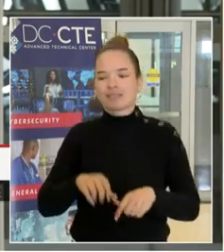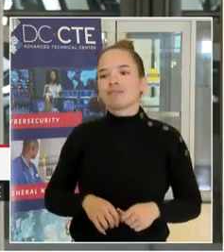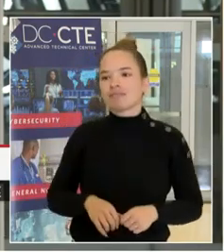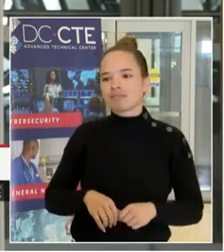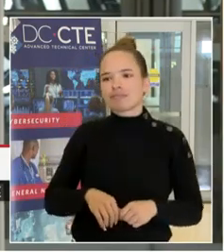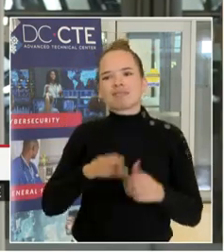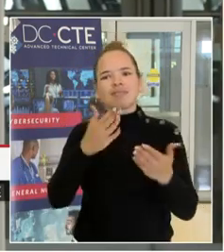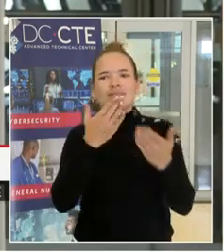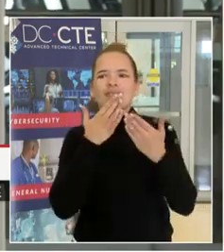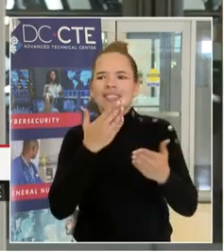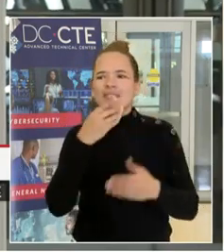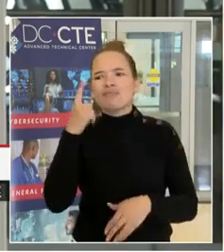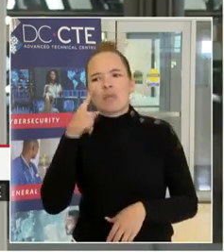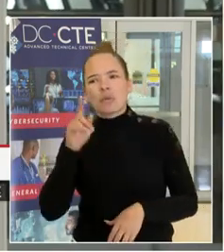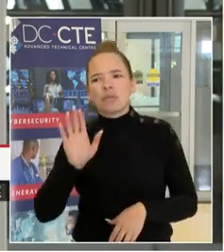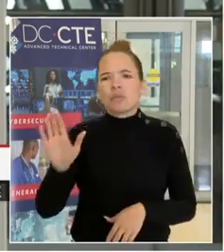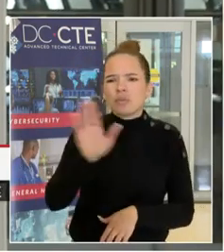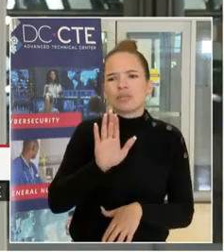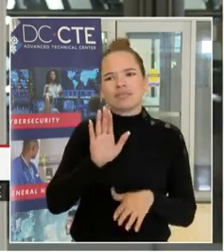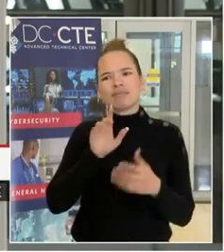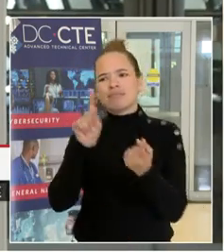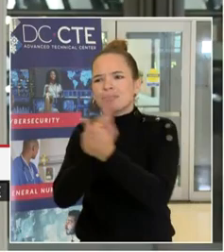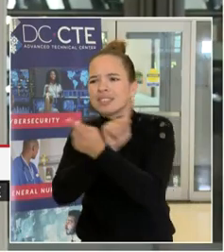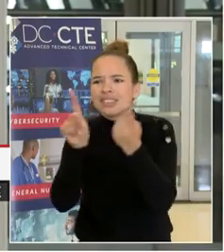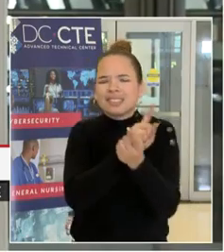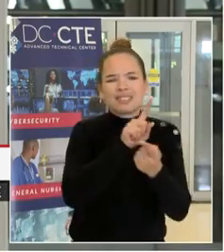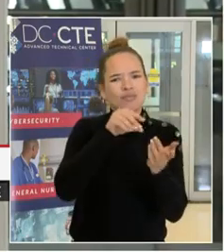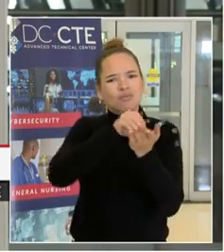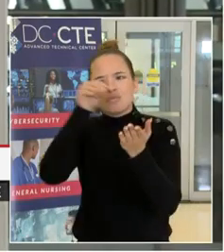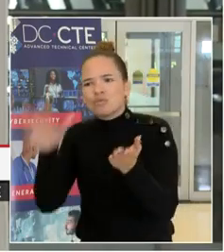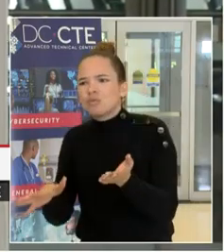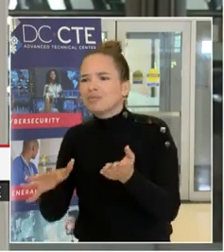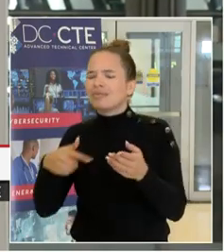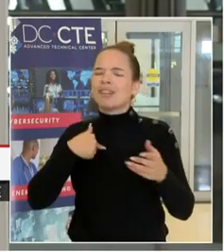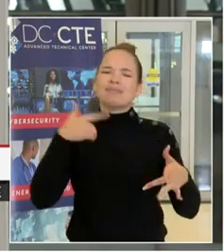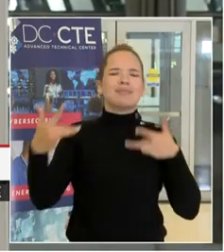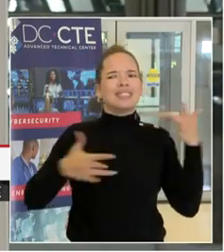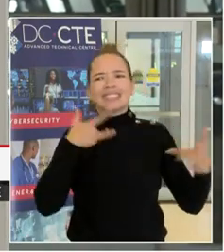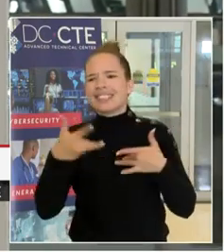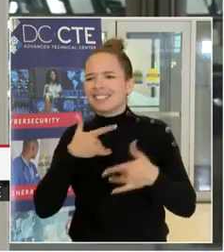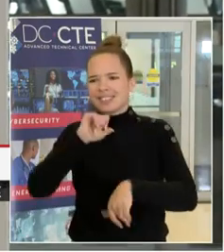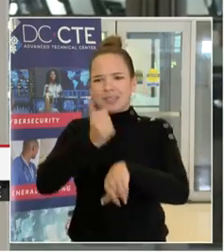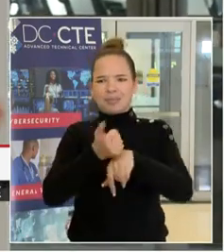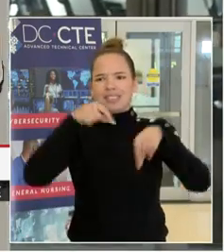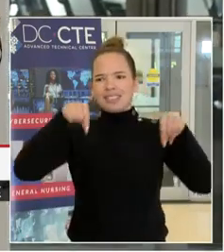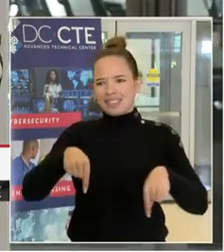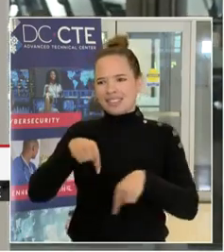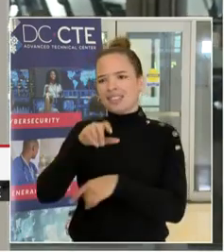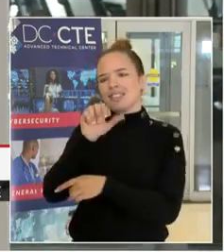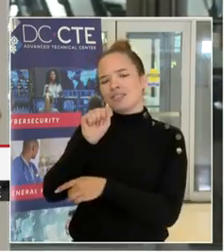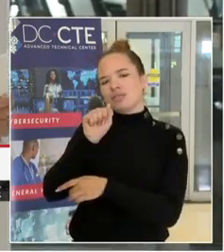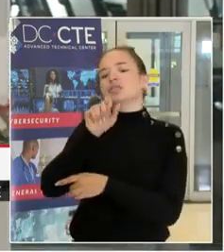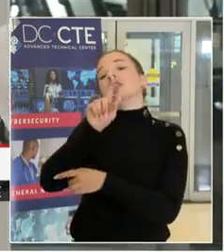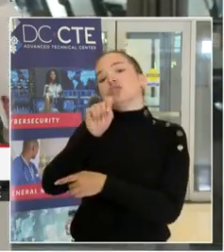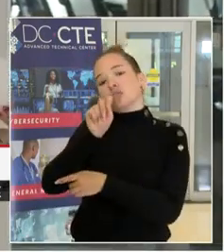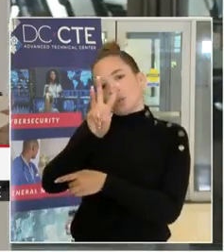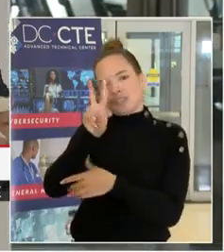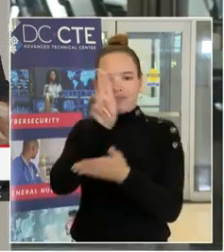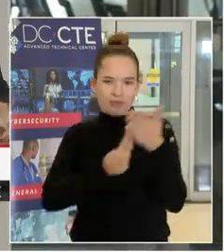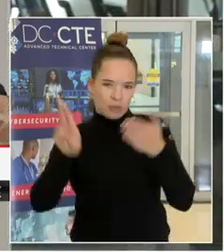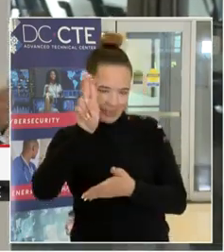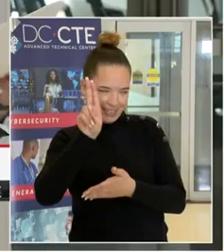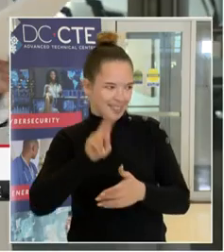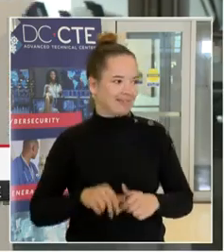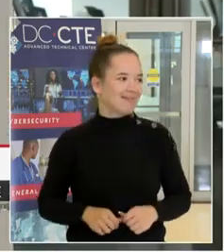learn more about this program. We're so thrilled to do it here at Trinity. And again, Mayor Bowser, thank you so much. And now we will have